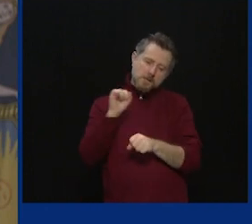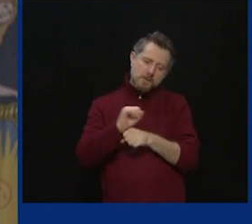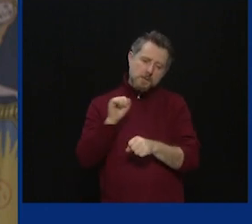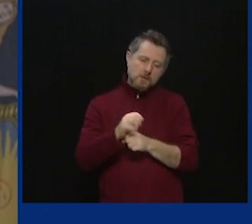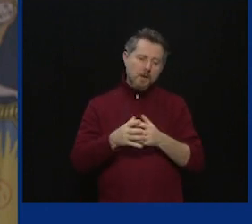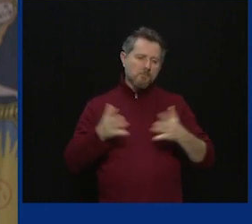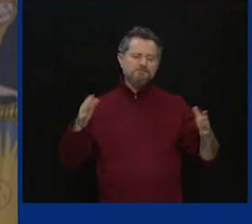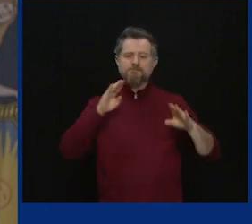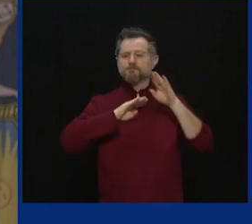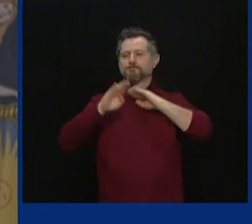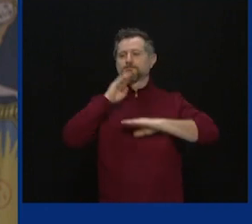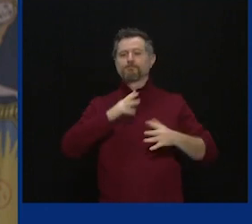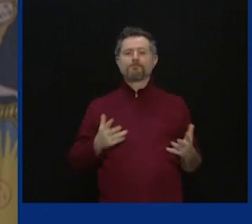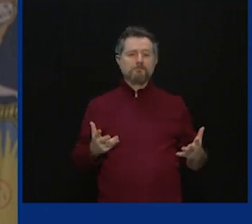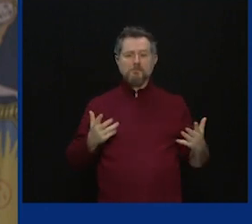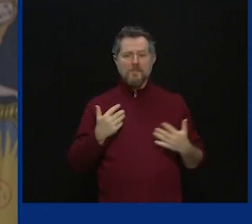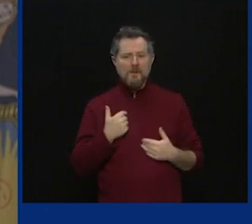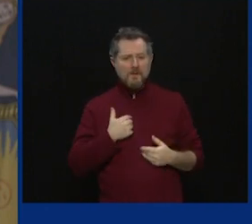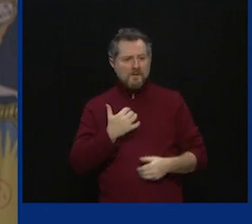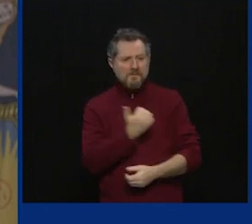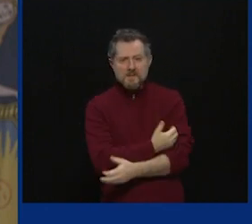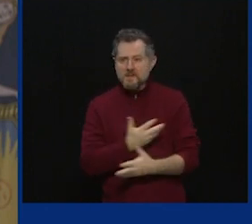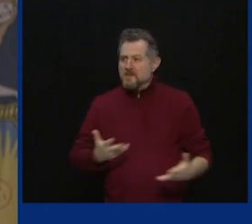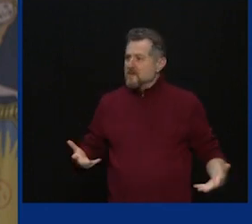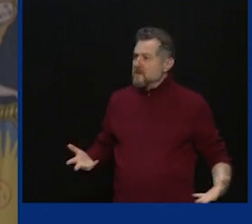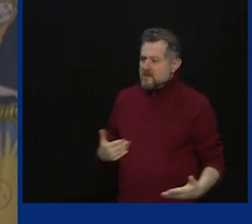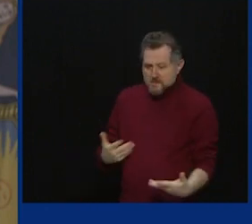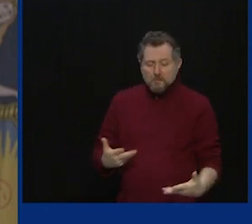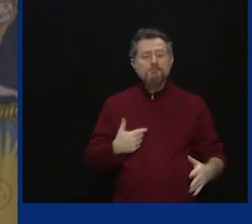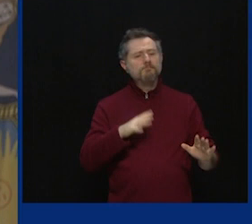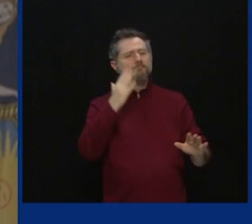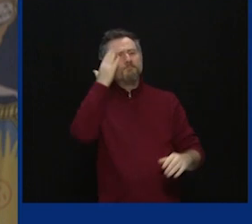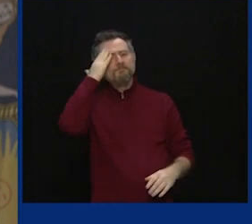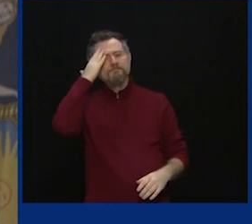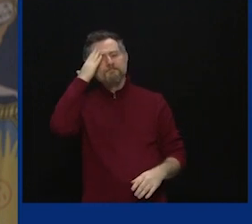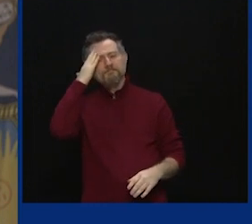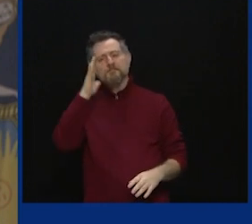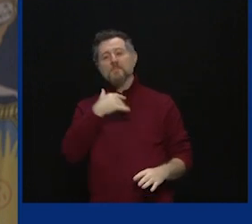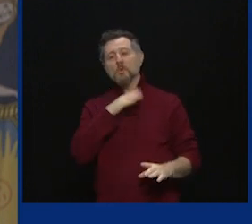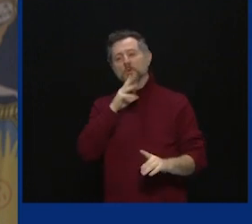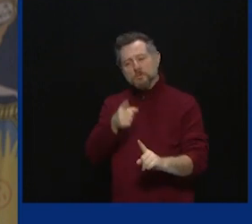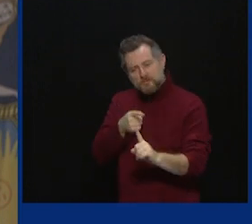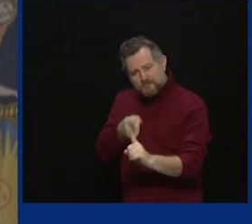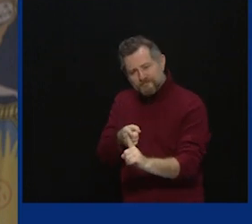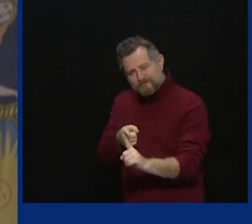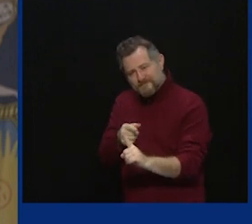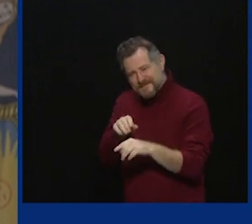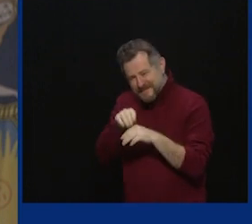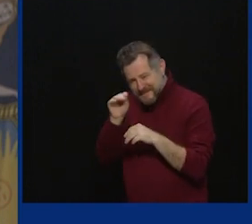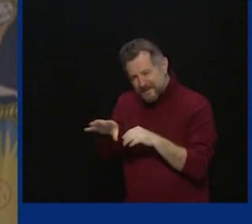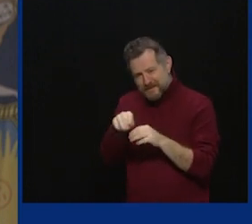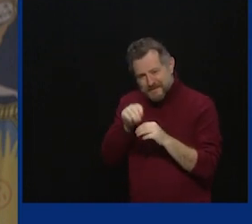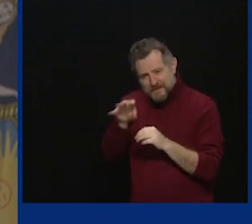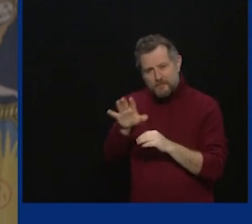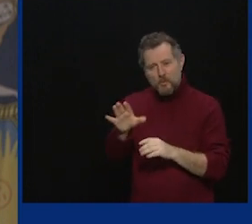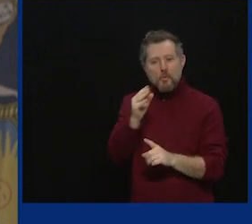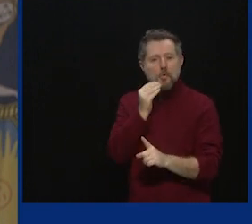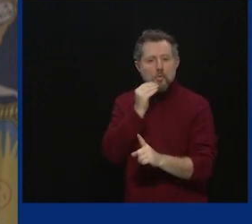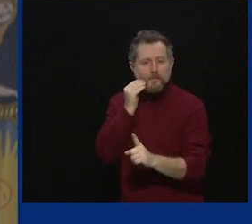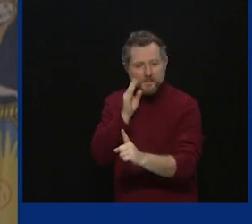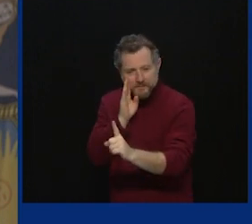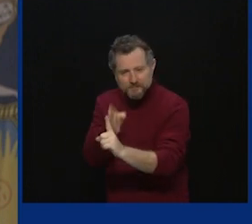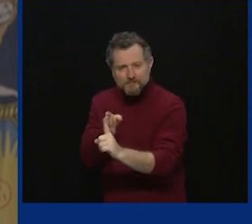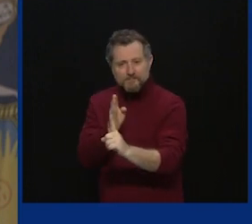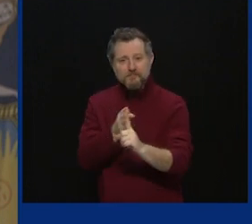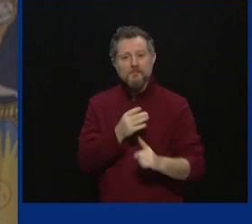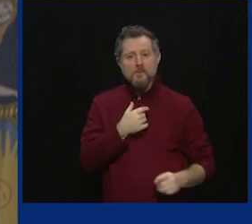majority. So we want to micro-target and send these literally to people's homes, and we'll get that out there as soon as we can deploy it. But I